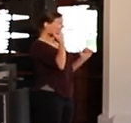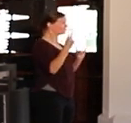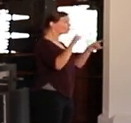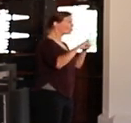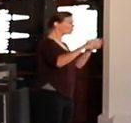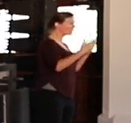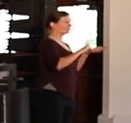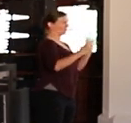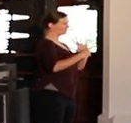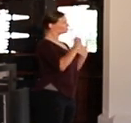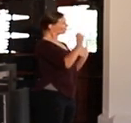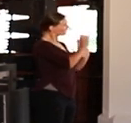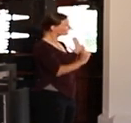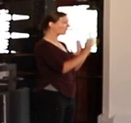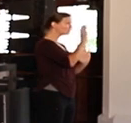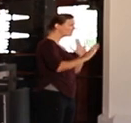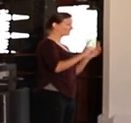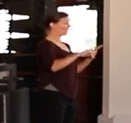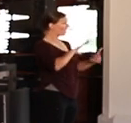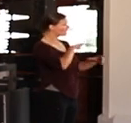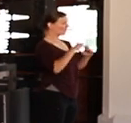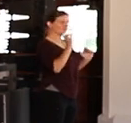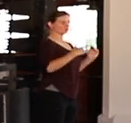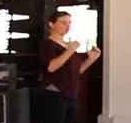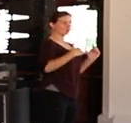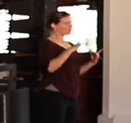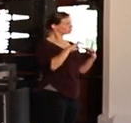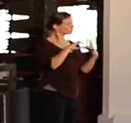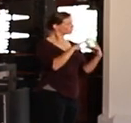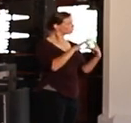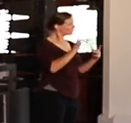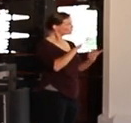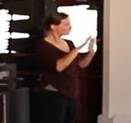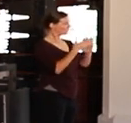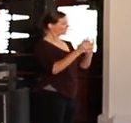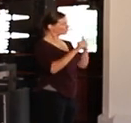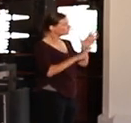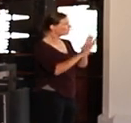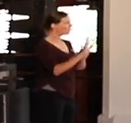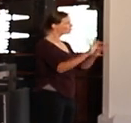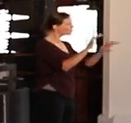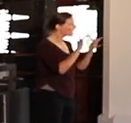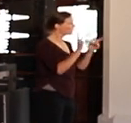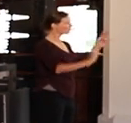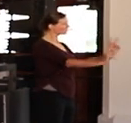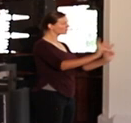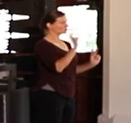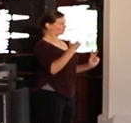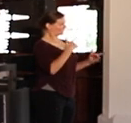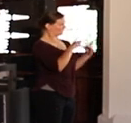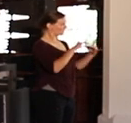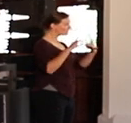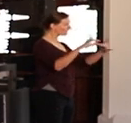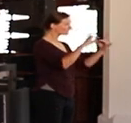you'll get some good grades. Get involved, you will feel a real sense of belonging. You will begin to build your network. You will begin to feel